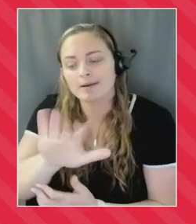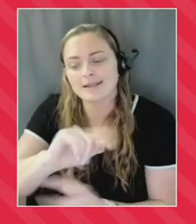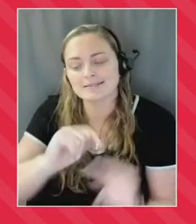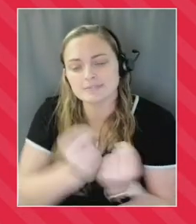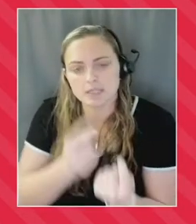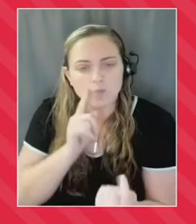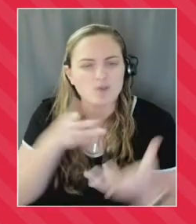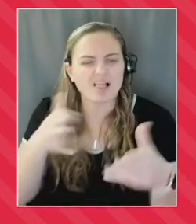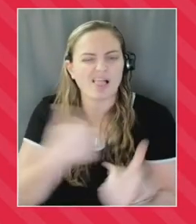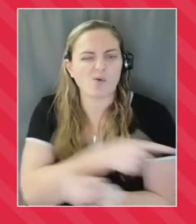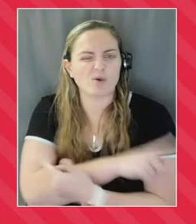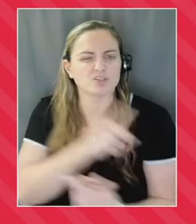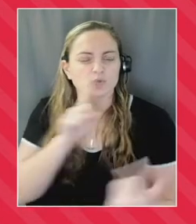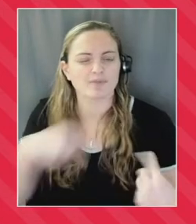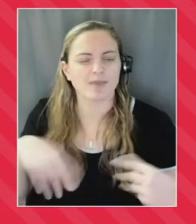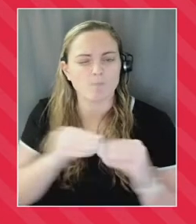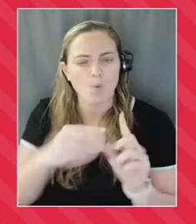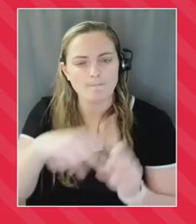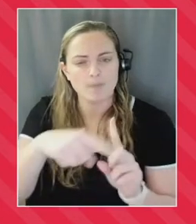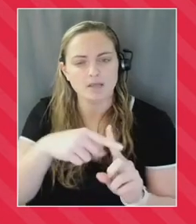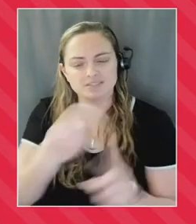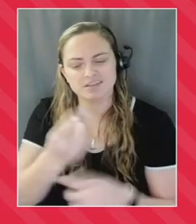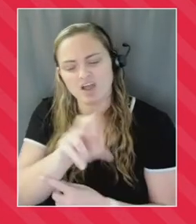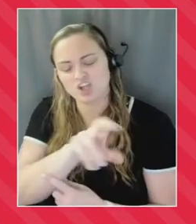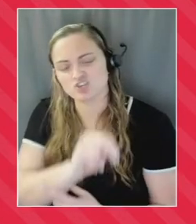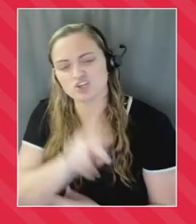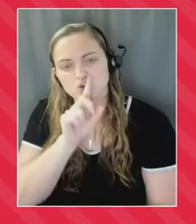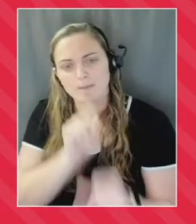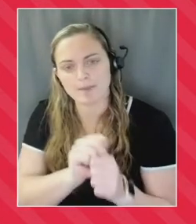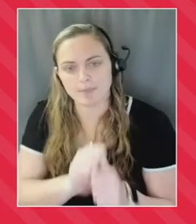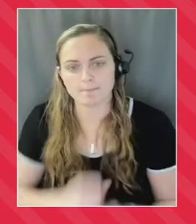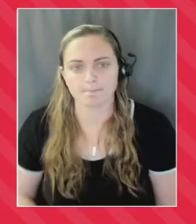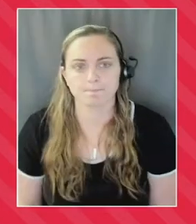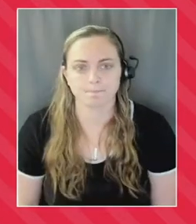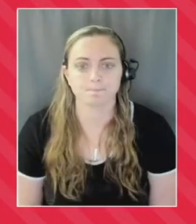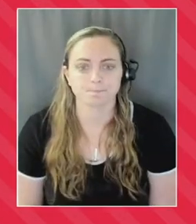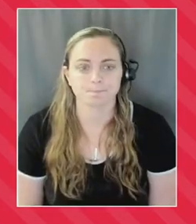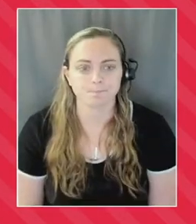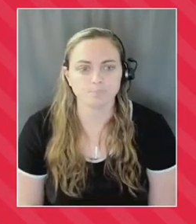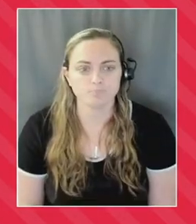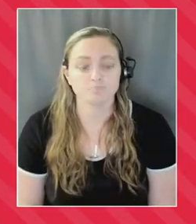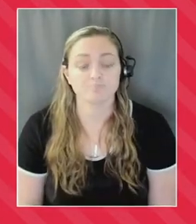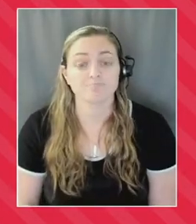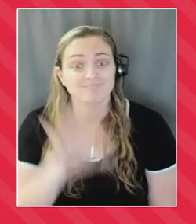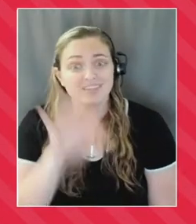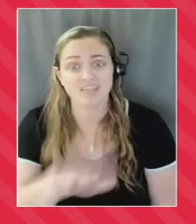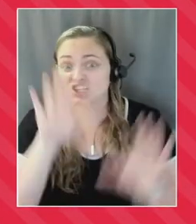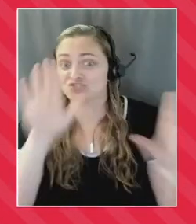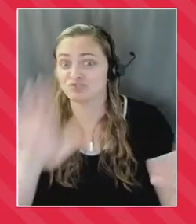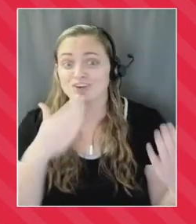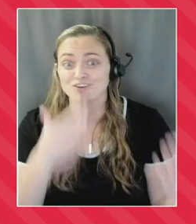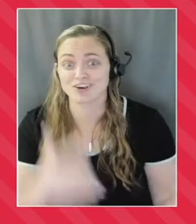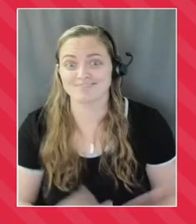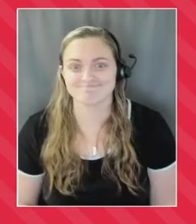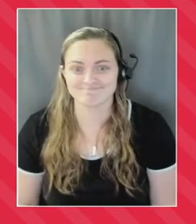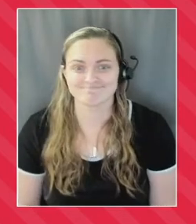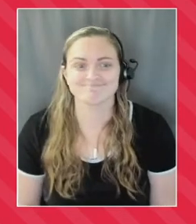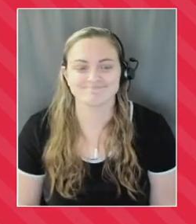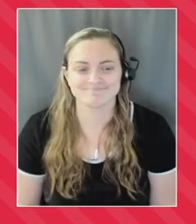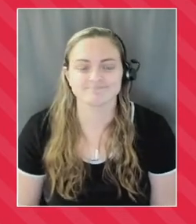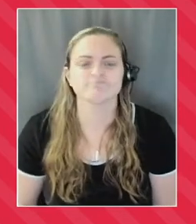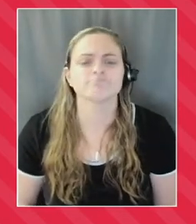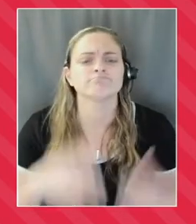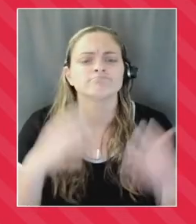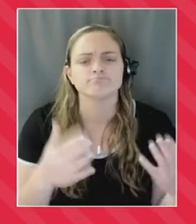to that positive hydration commitment to the marketplace. That's terrific. Great. So let's get into